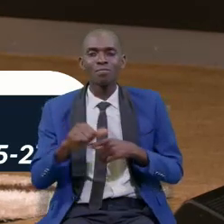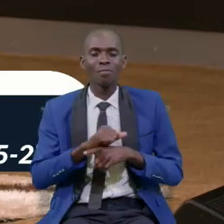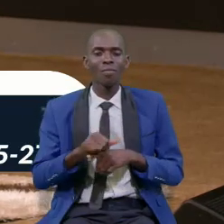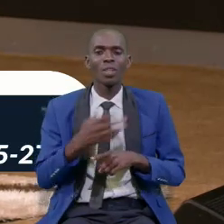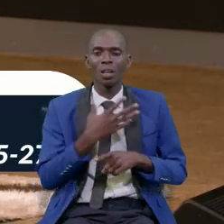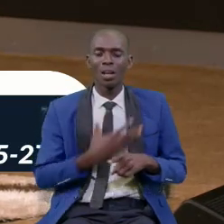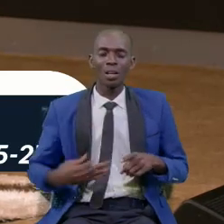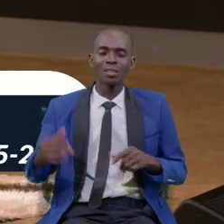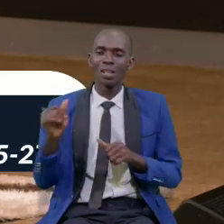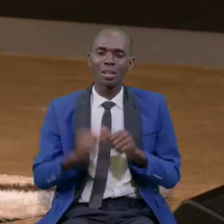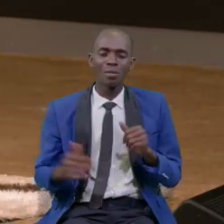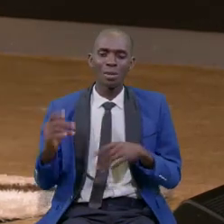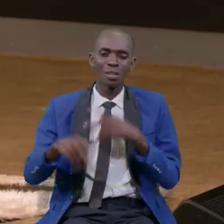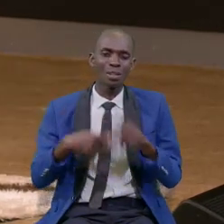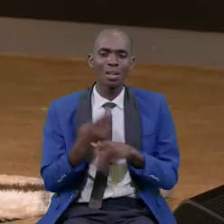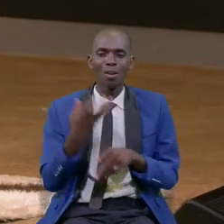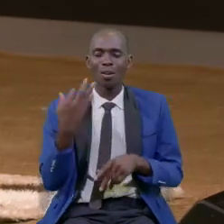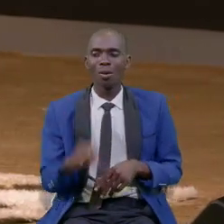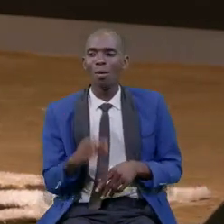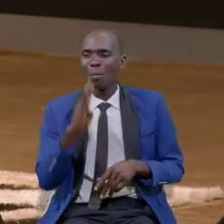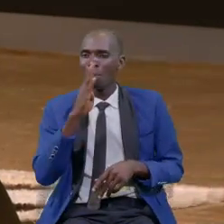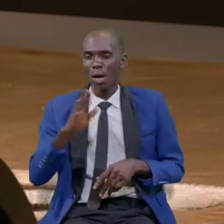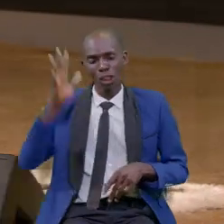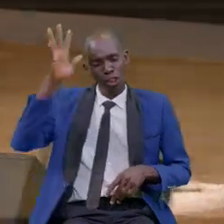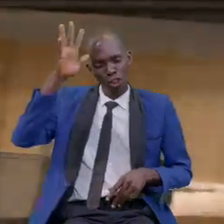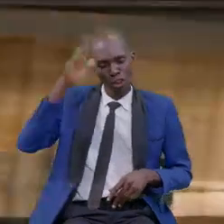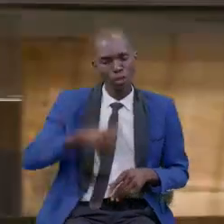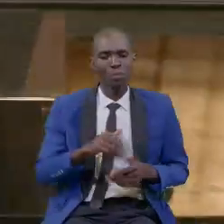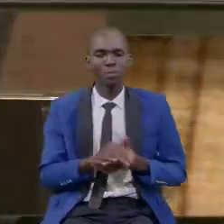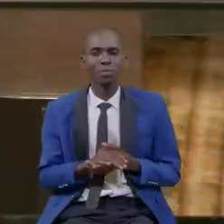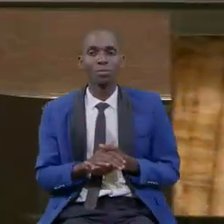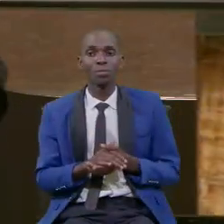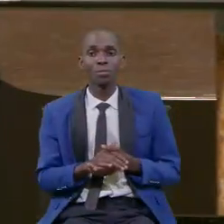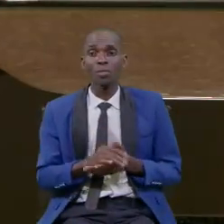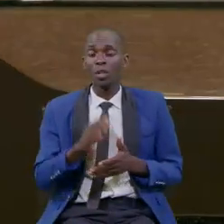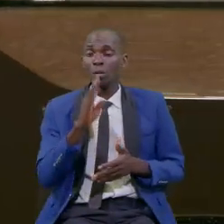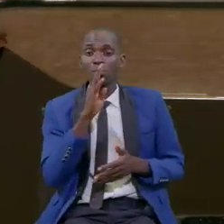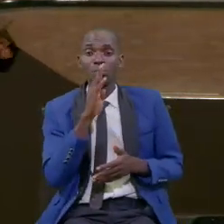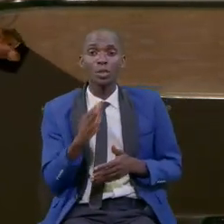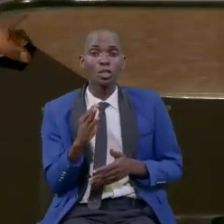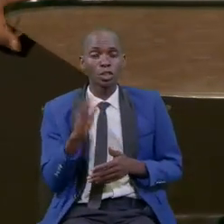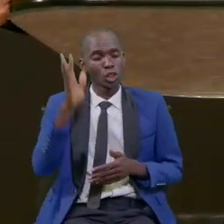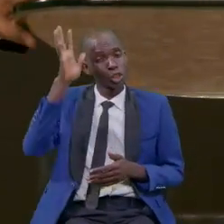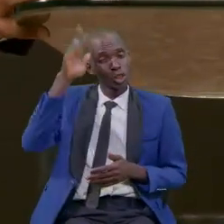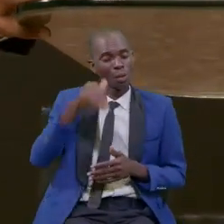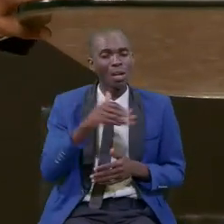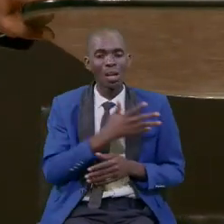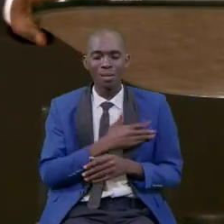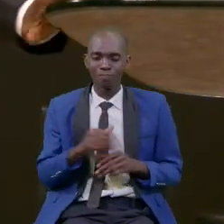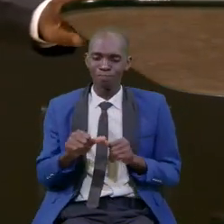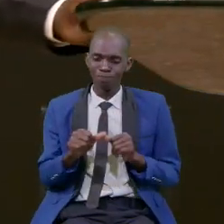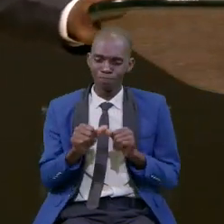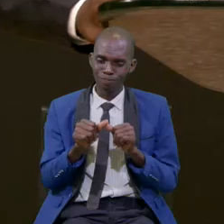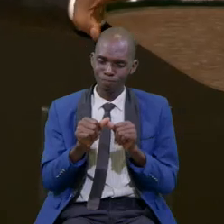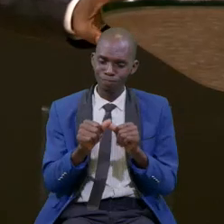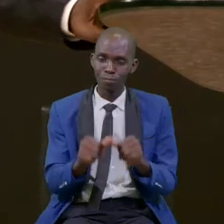naughtiness. Being naughty is being stubborn. Being naughty is continuing in what